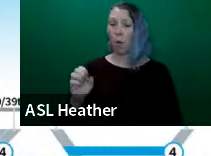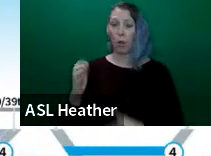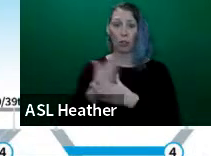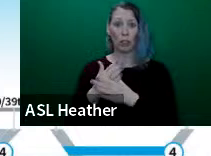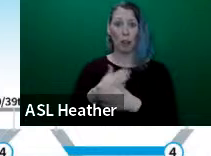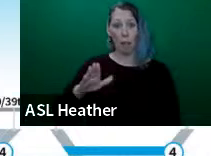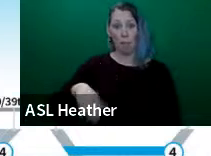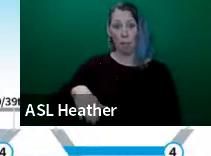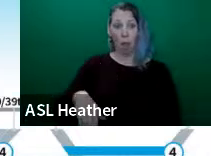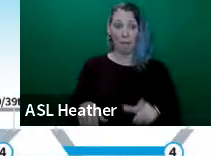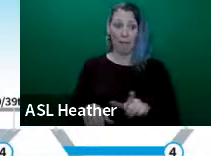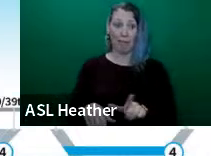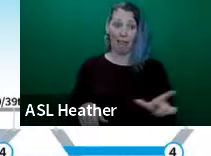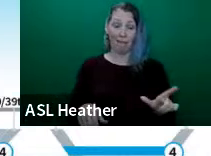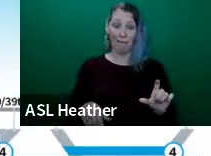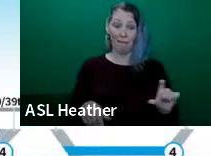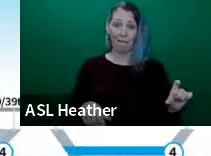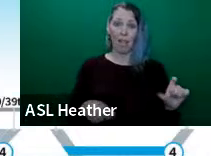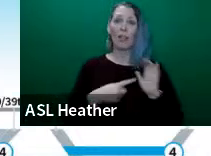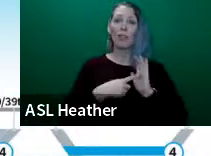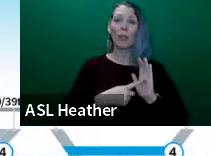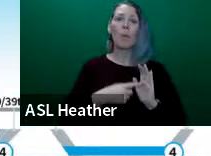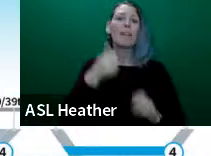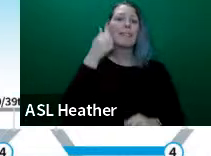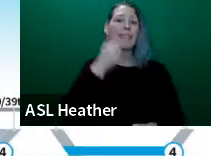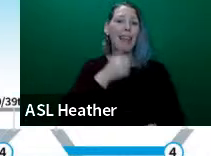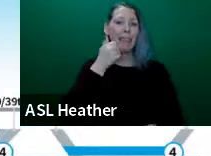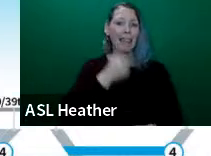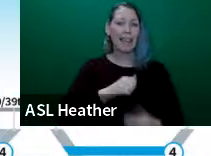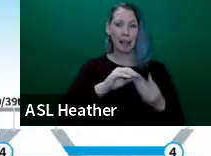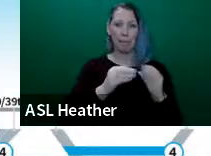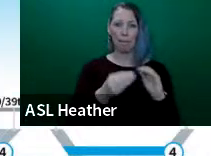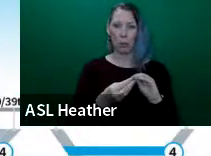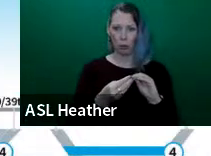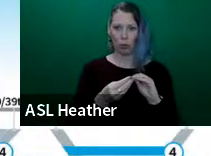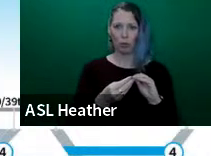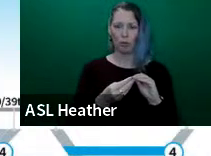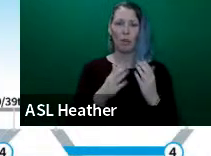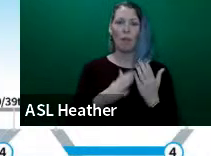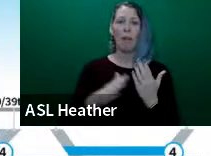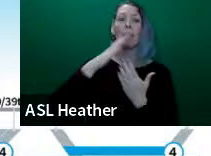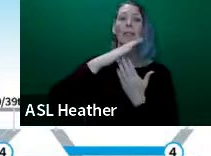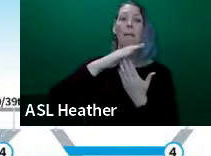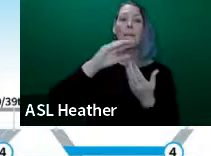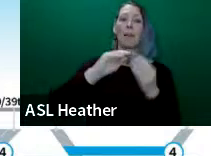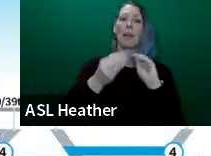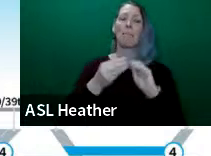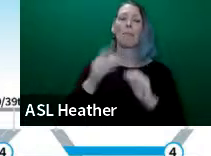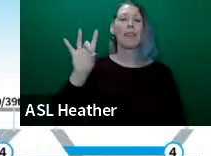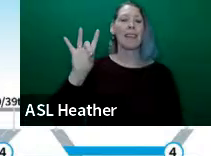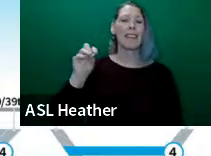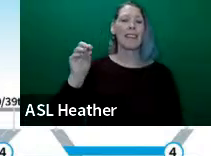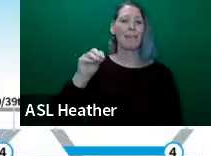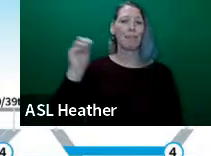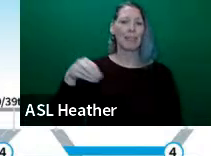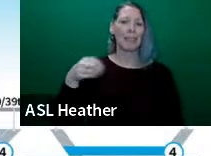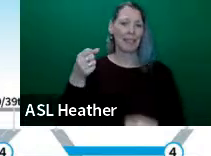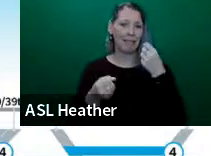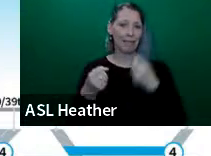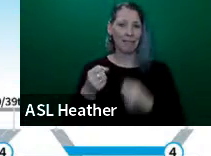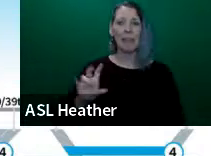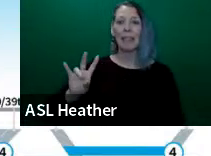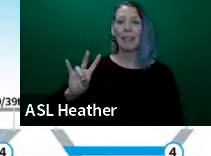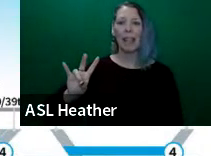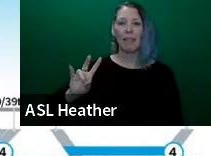bottom left-hand quarter kind of shows you daily numbers. In the top number being about 80% vehicle,